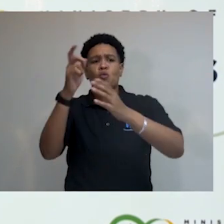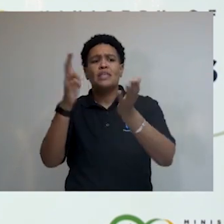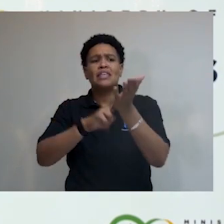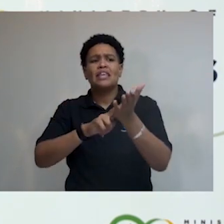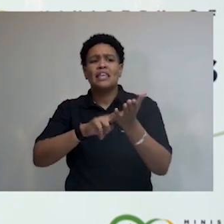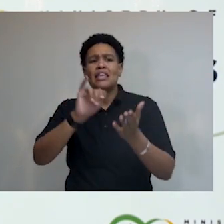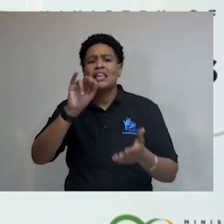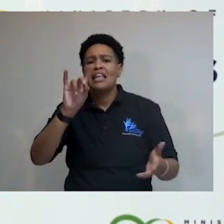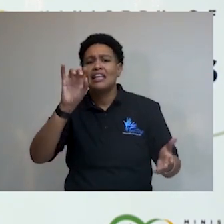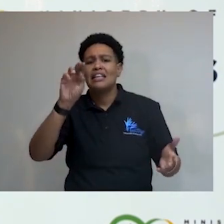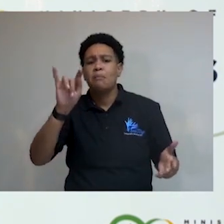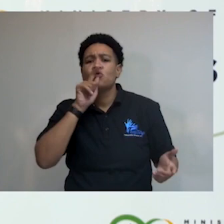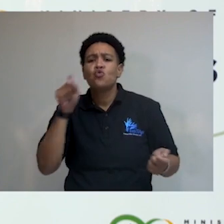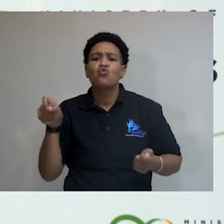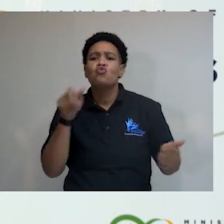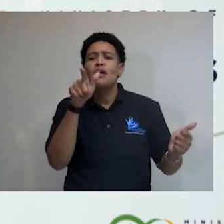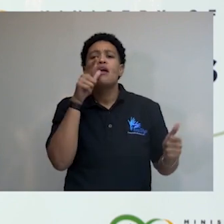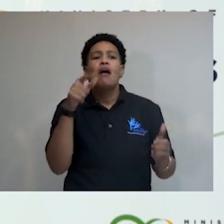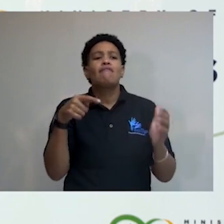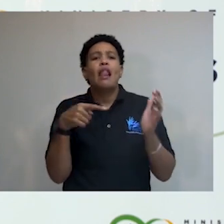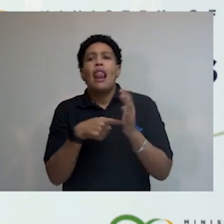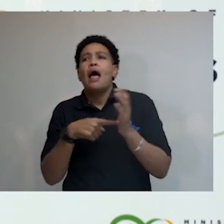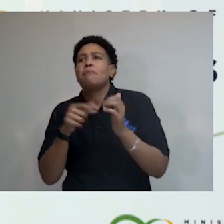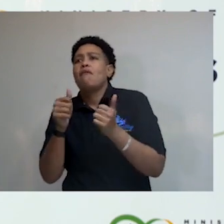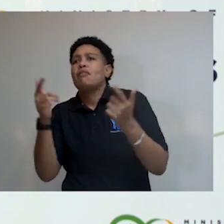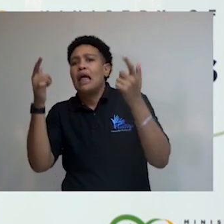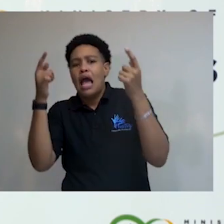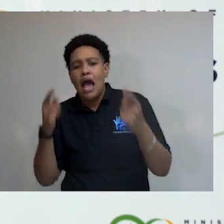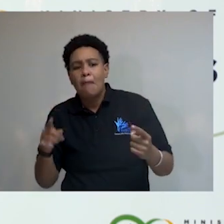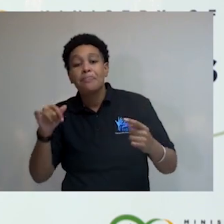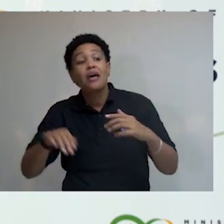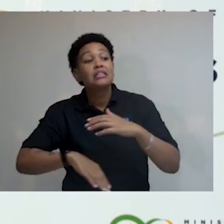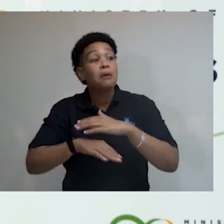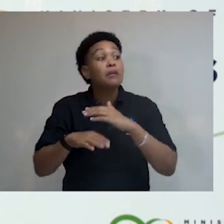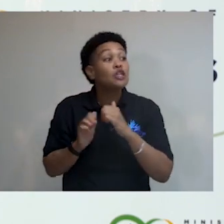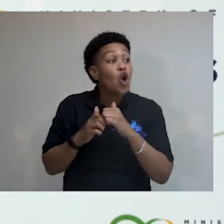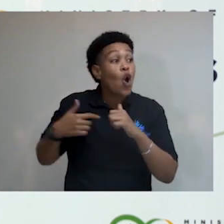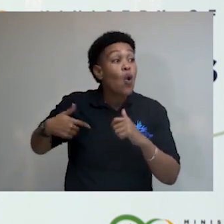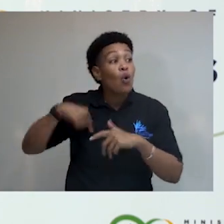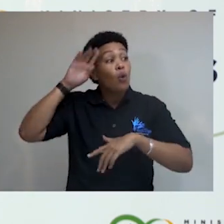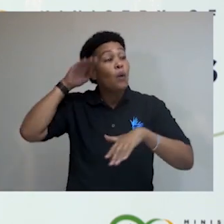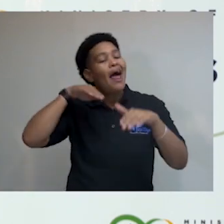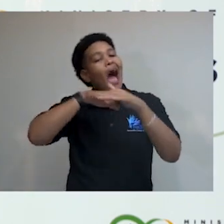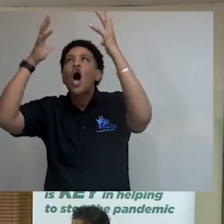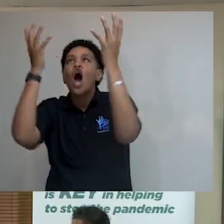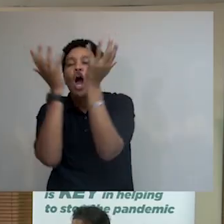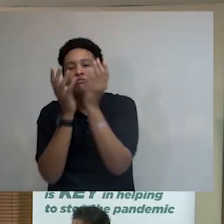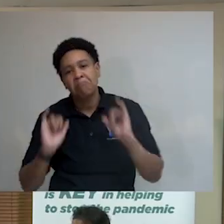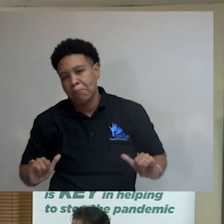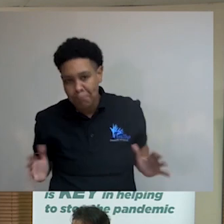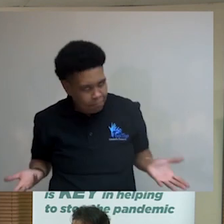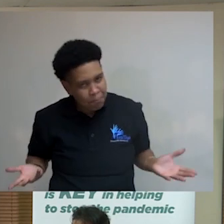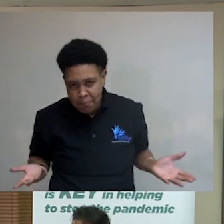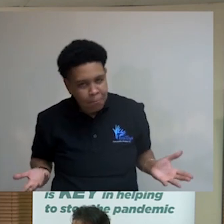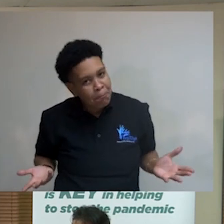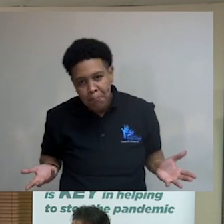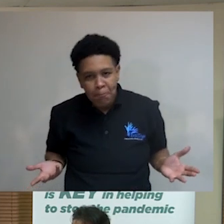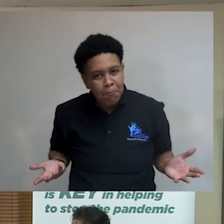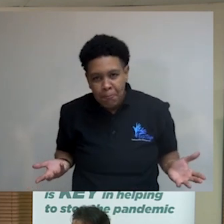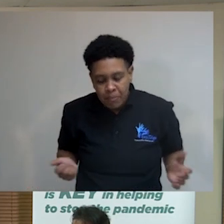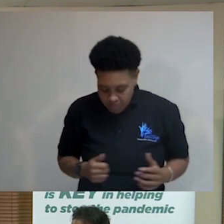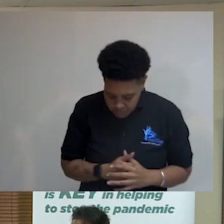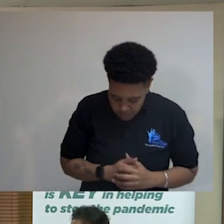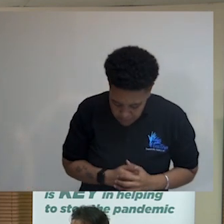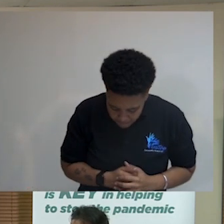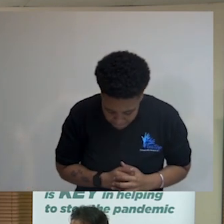rid them of liability should anything happen. And that was a basis on which we would access the vaccine. The